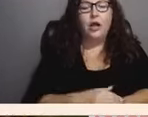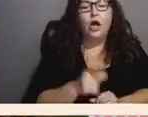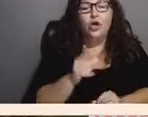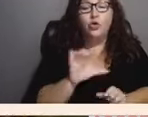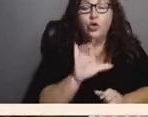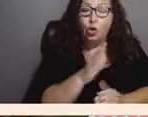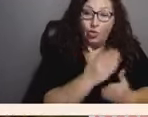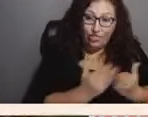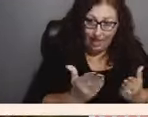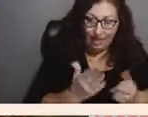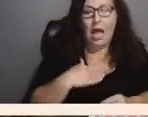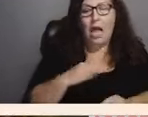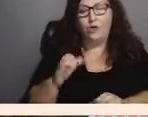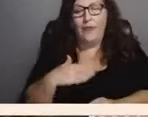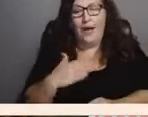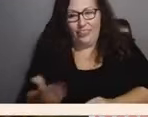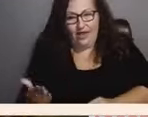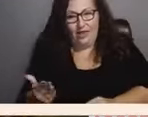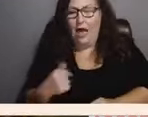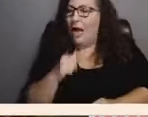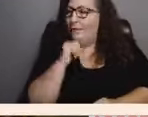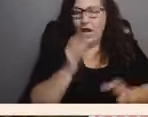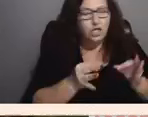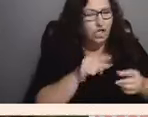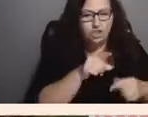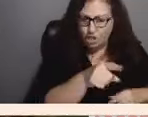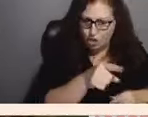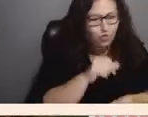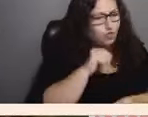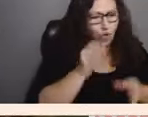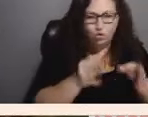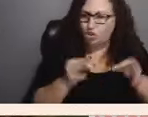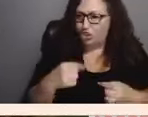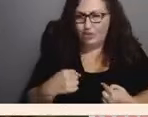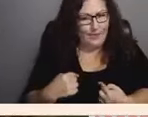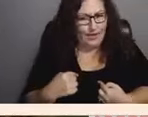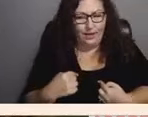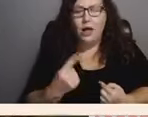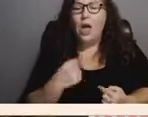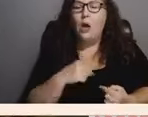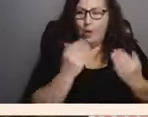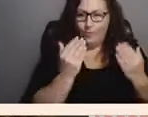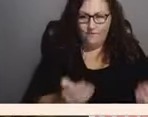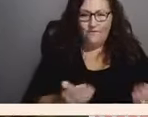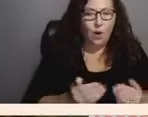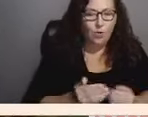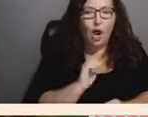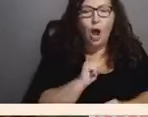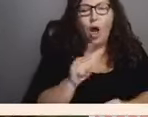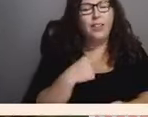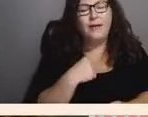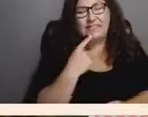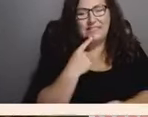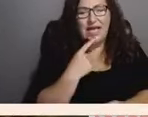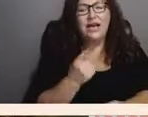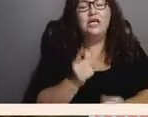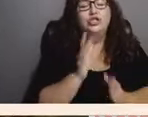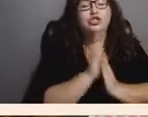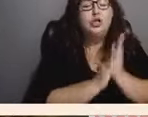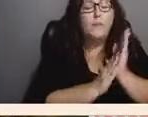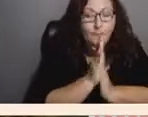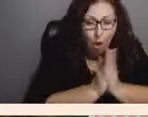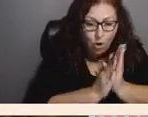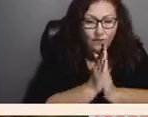do my thing. I'm not judging you, you don't judge me. And we move forward. All I'm saying is to motivate the